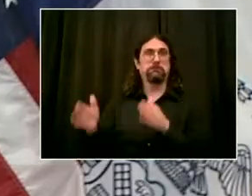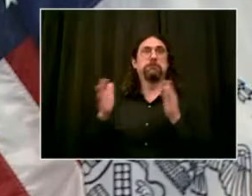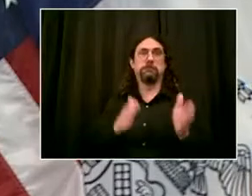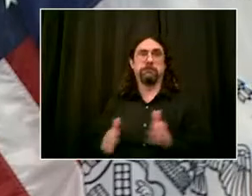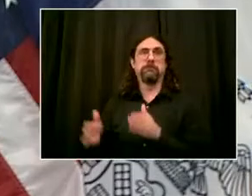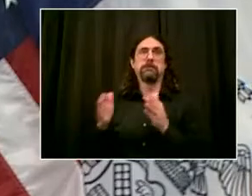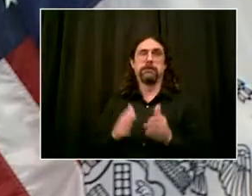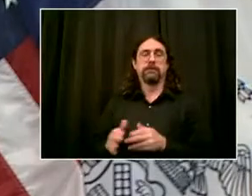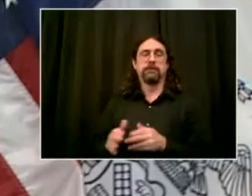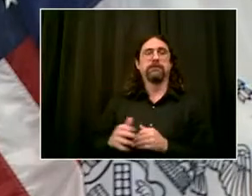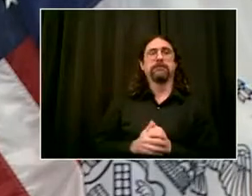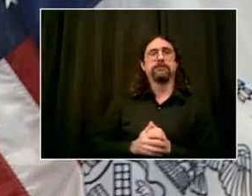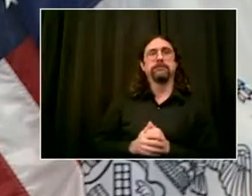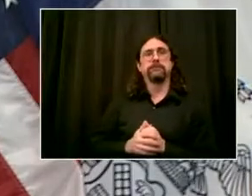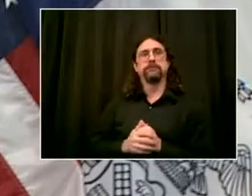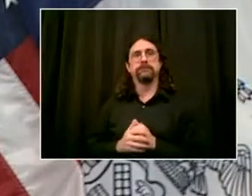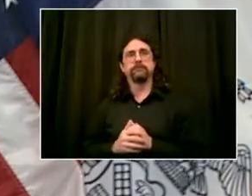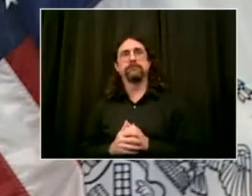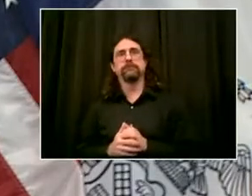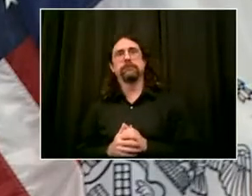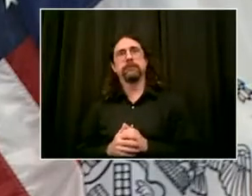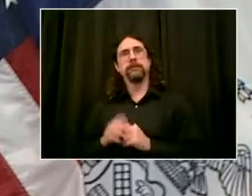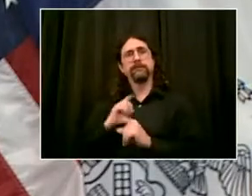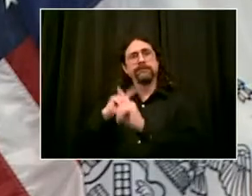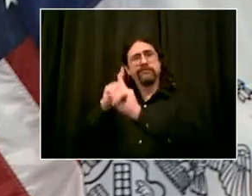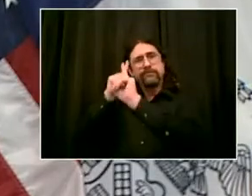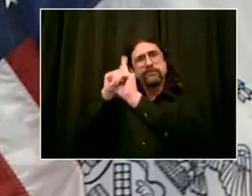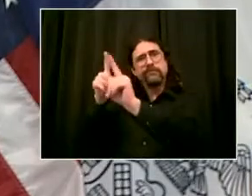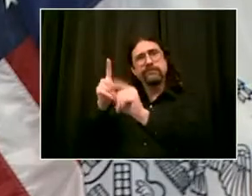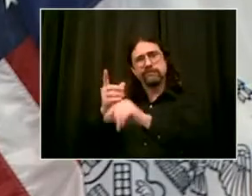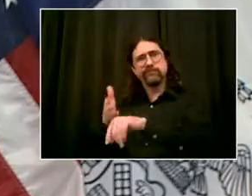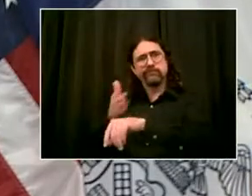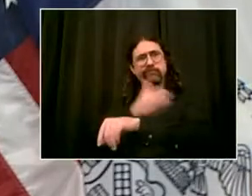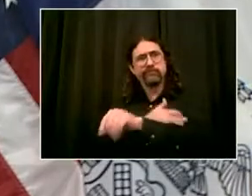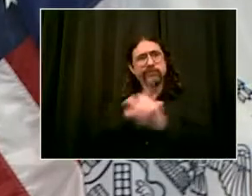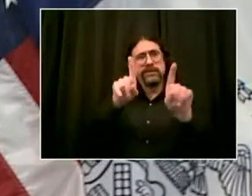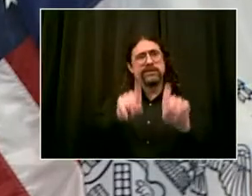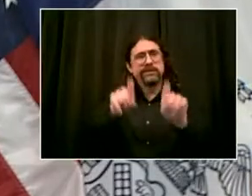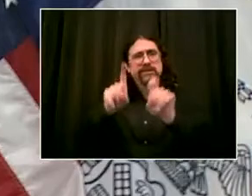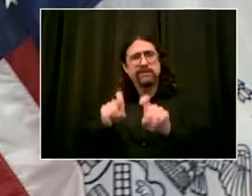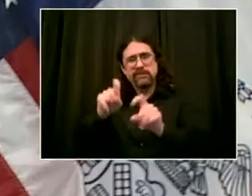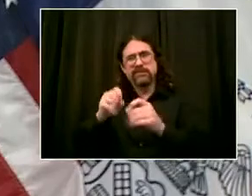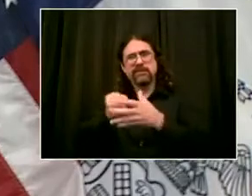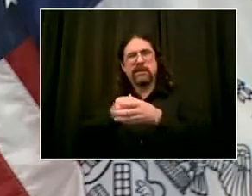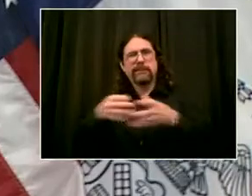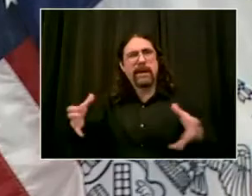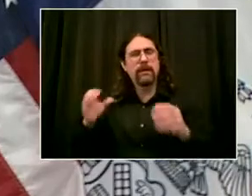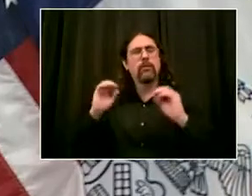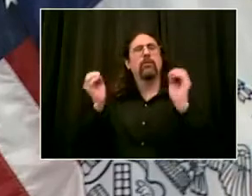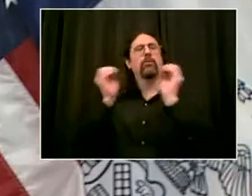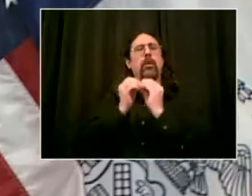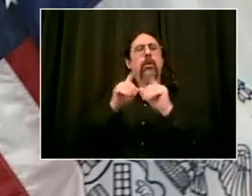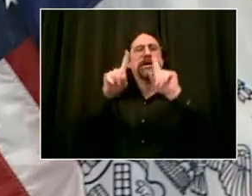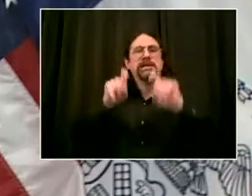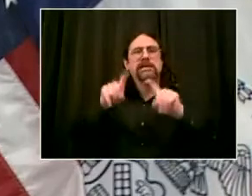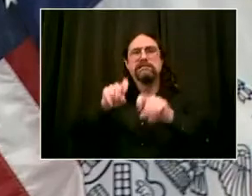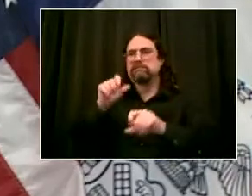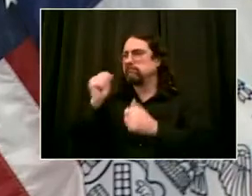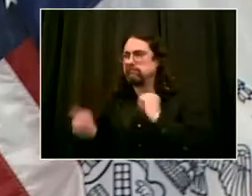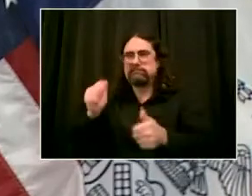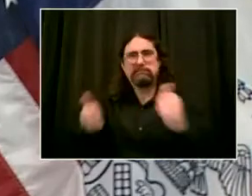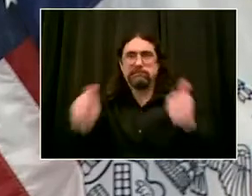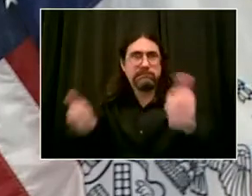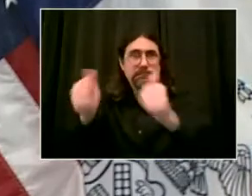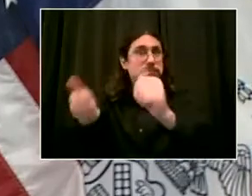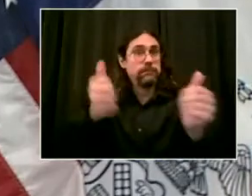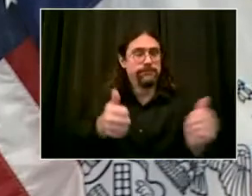education schools because it is much more int intensive testing we're not going to try and open everything simultaneously we would do this